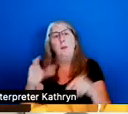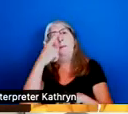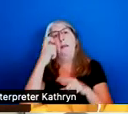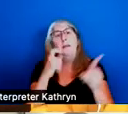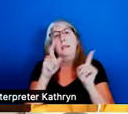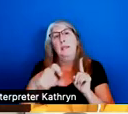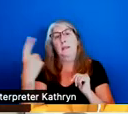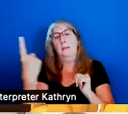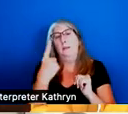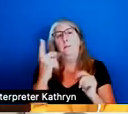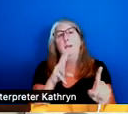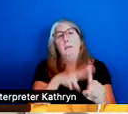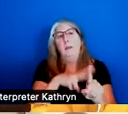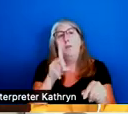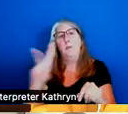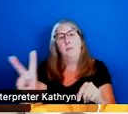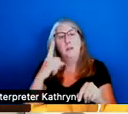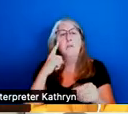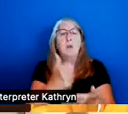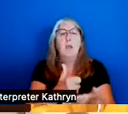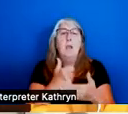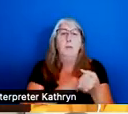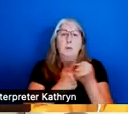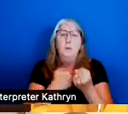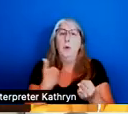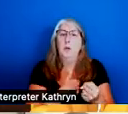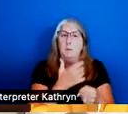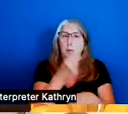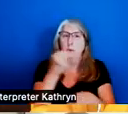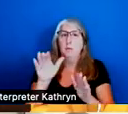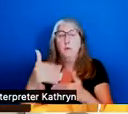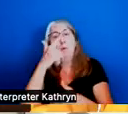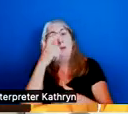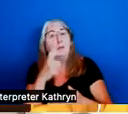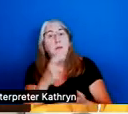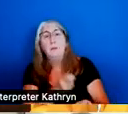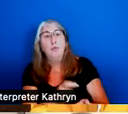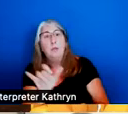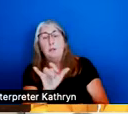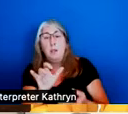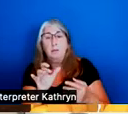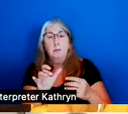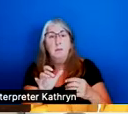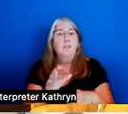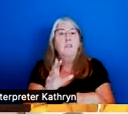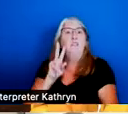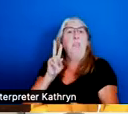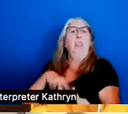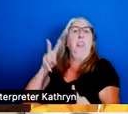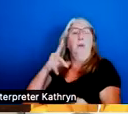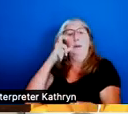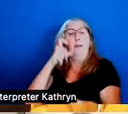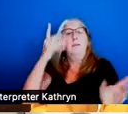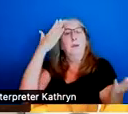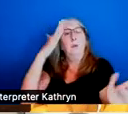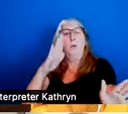to have somebody assigned for domestic violence to help us, to put us in a room, because they criticize you. They be talking to you because they don't know better. We cannot